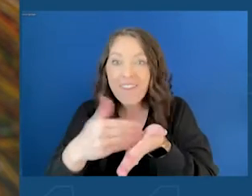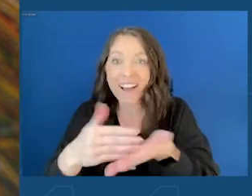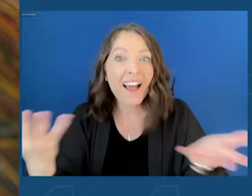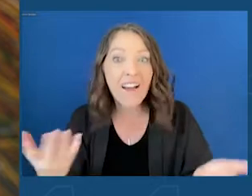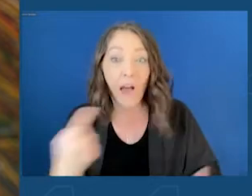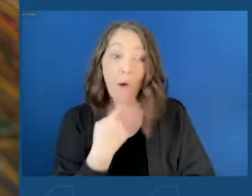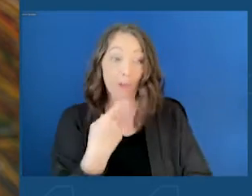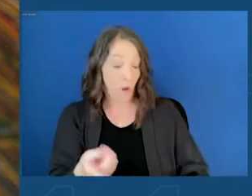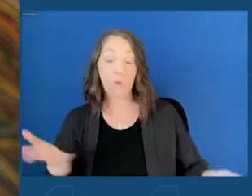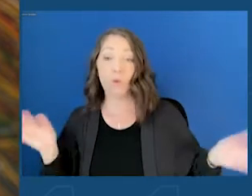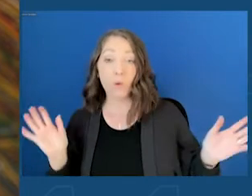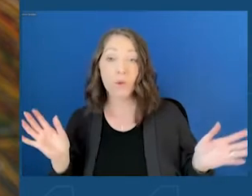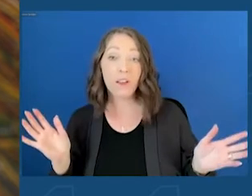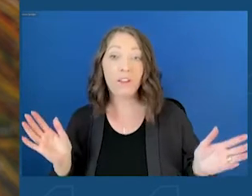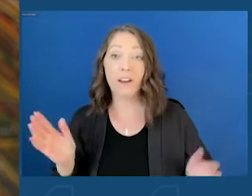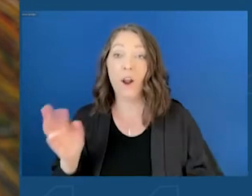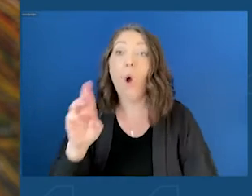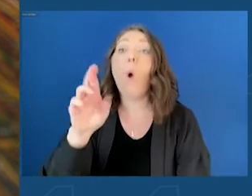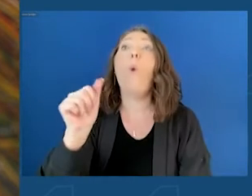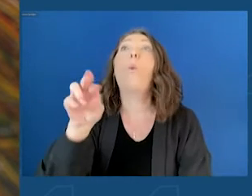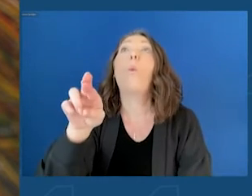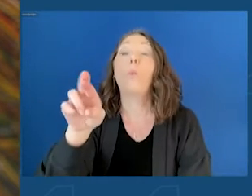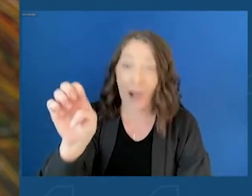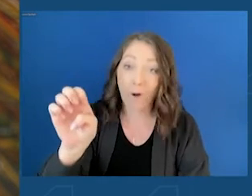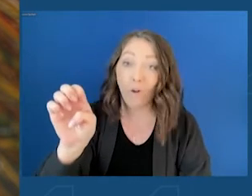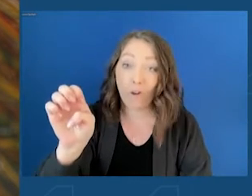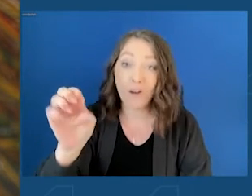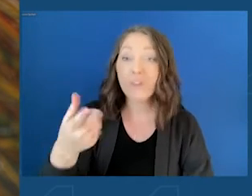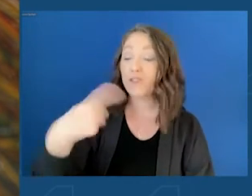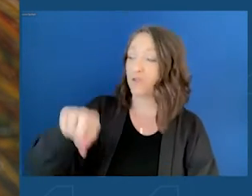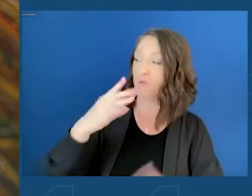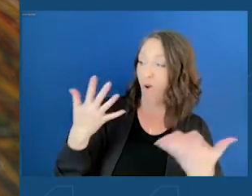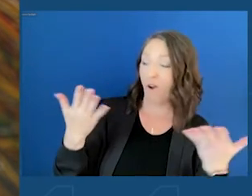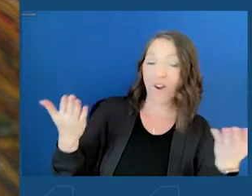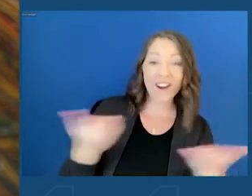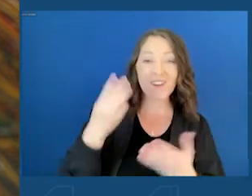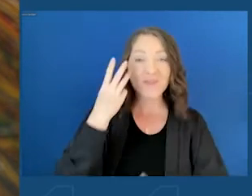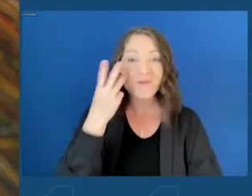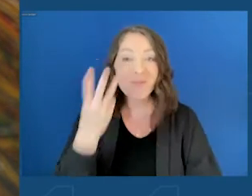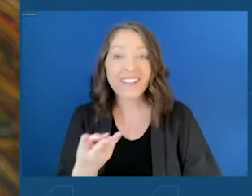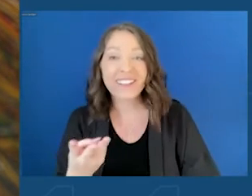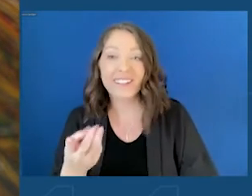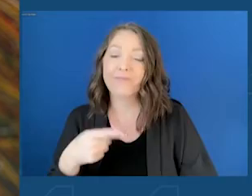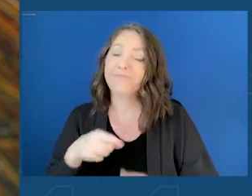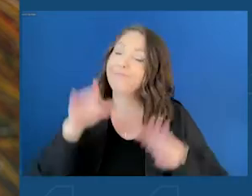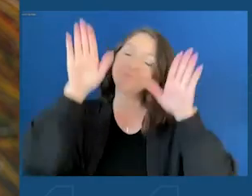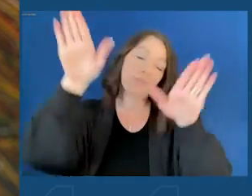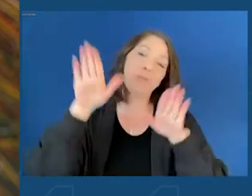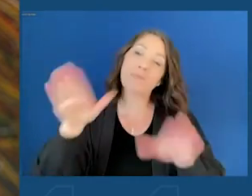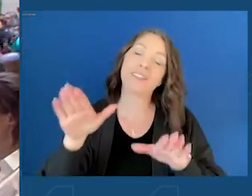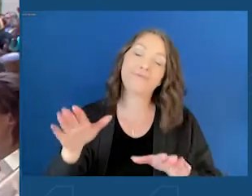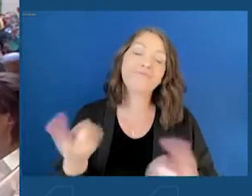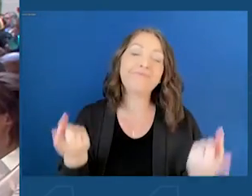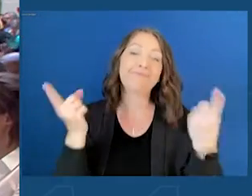now, it's a rare day, and you are all here to witness this. This is extraordinary. We got it done.